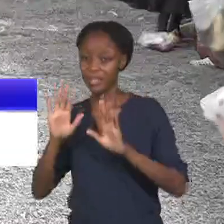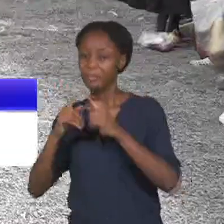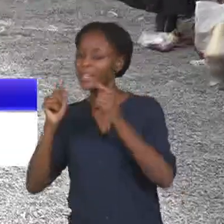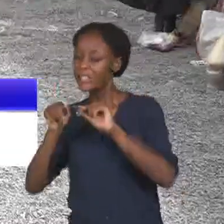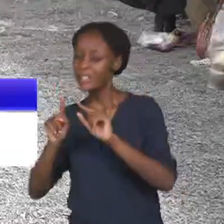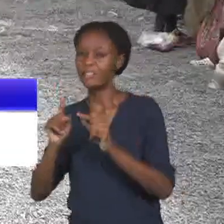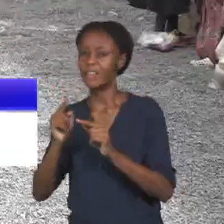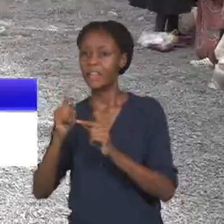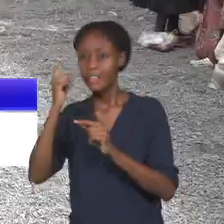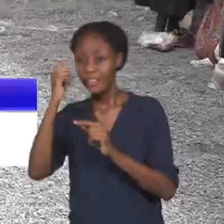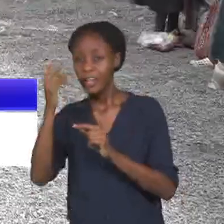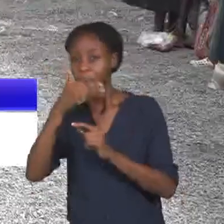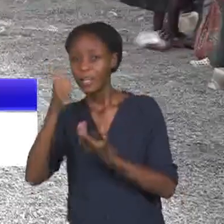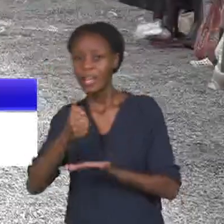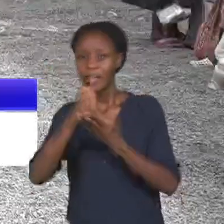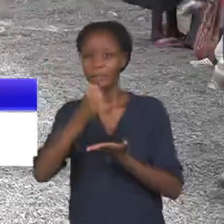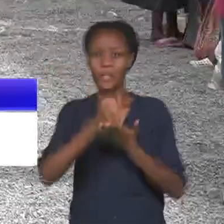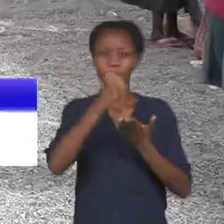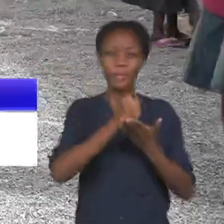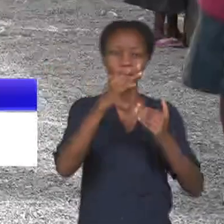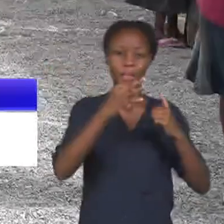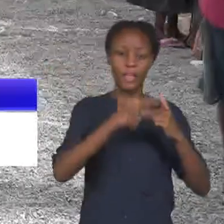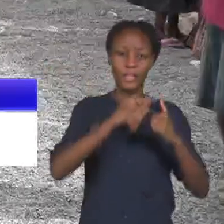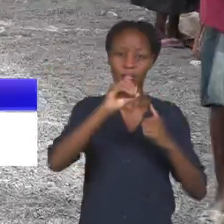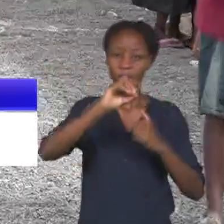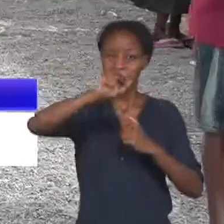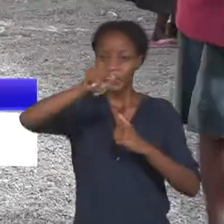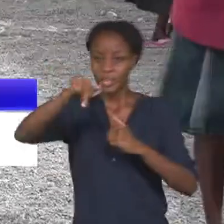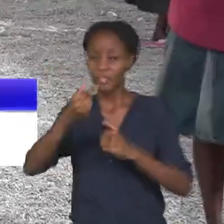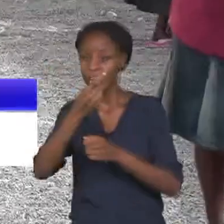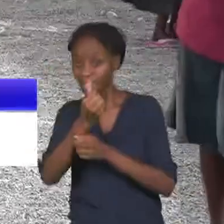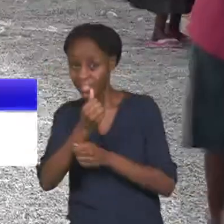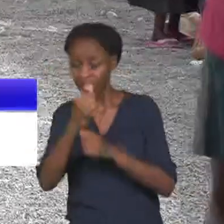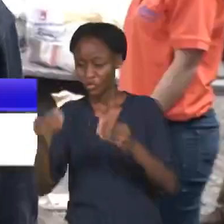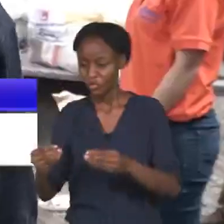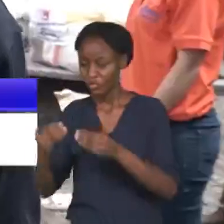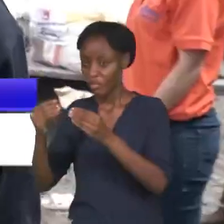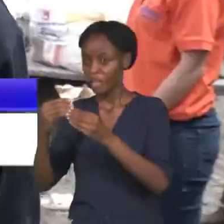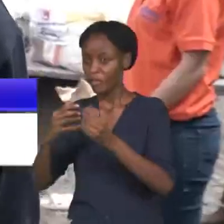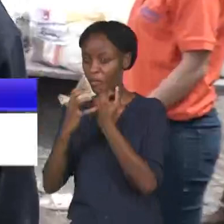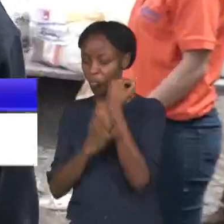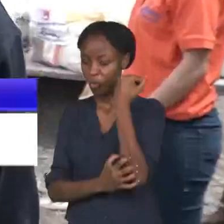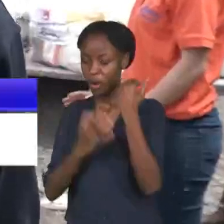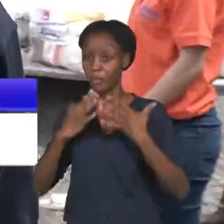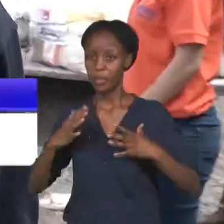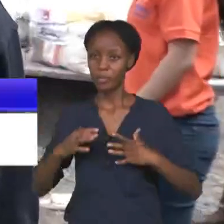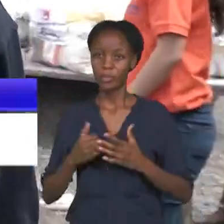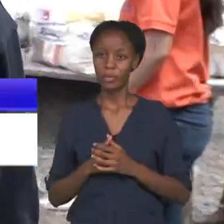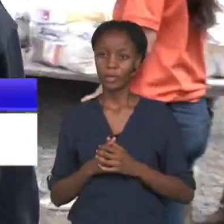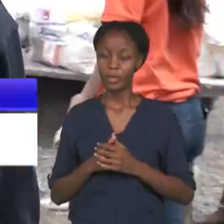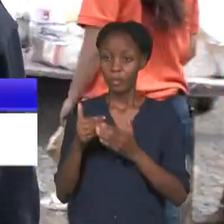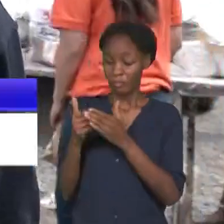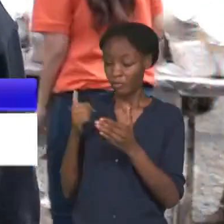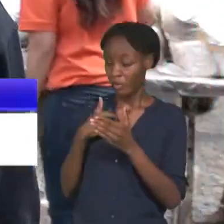to spend at least 800,000 today to feed the vulnerable. Although, as I told earlier,